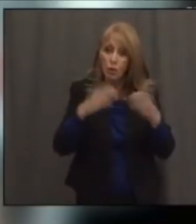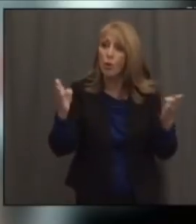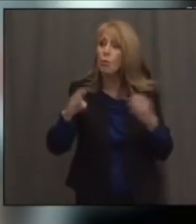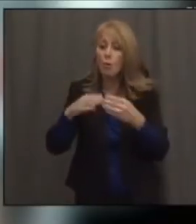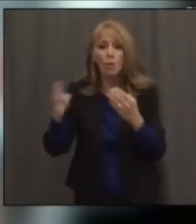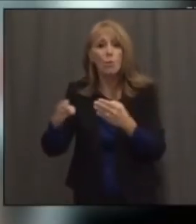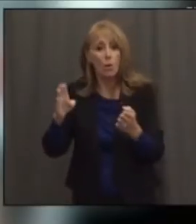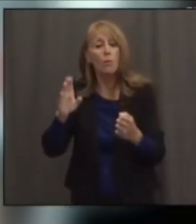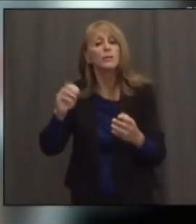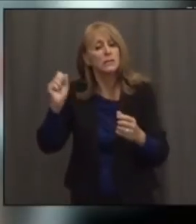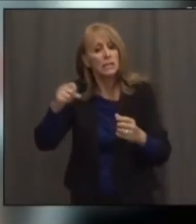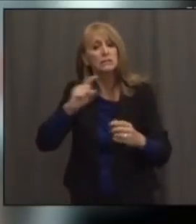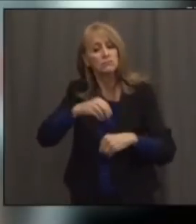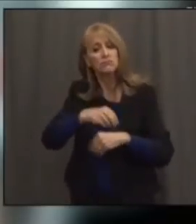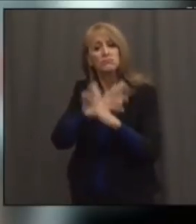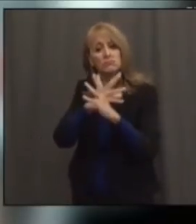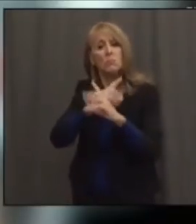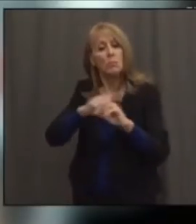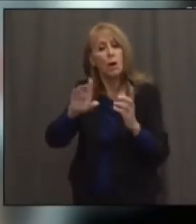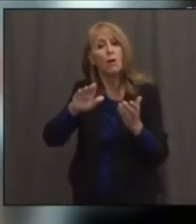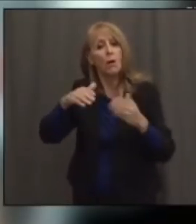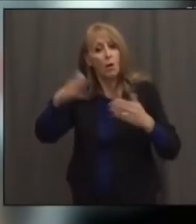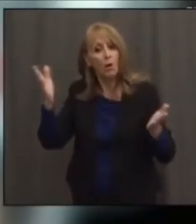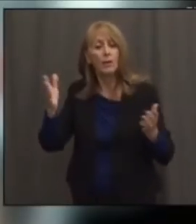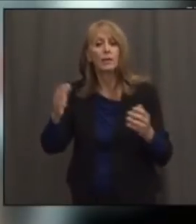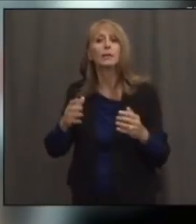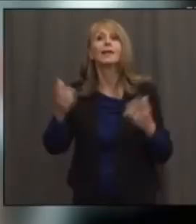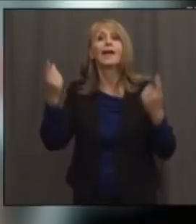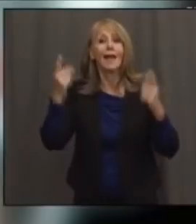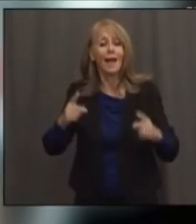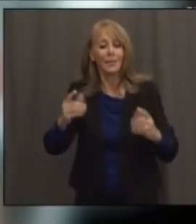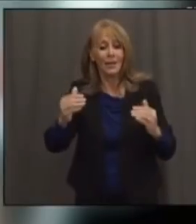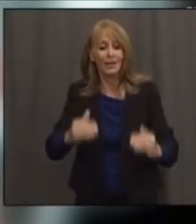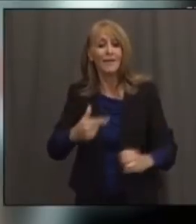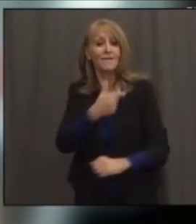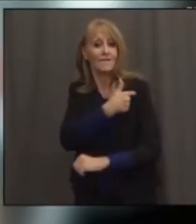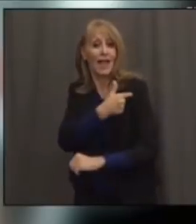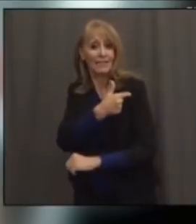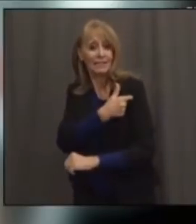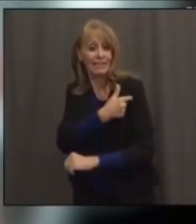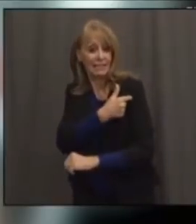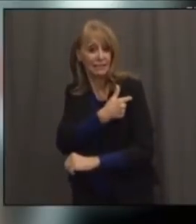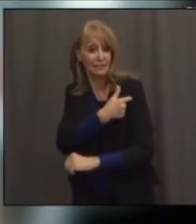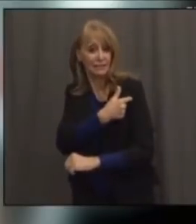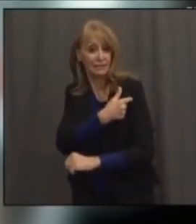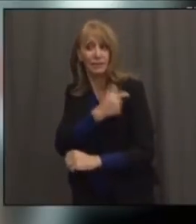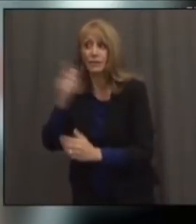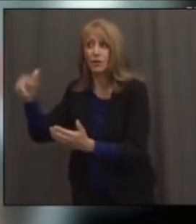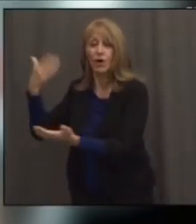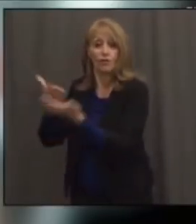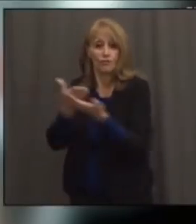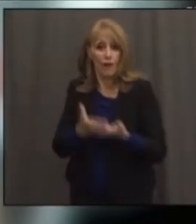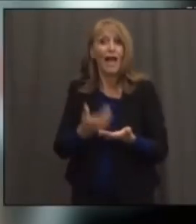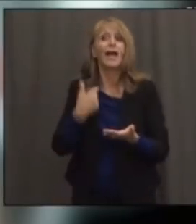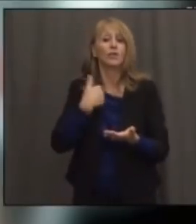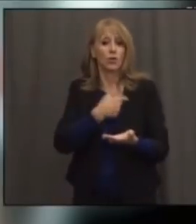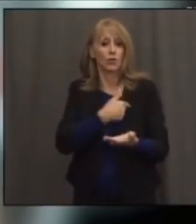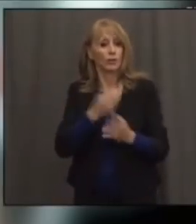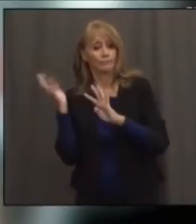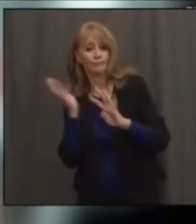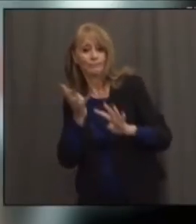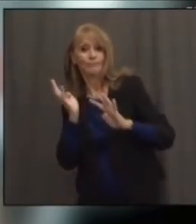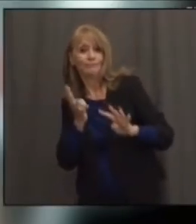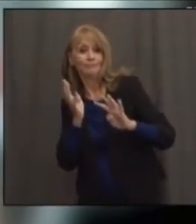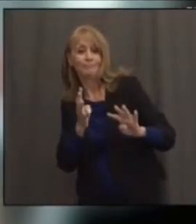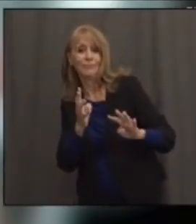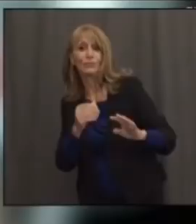to a lot of other states. And then when vaccines were available, we made very aggressive use of the vaccines. And I think the early decision to try